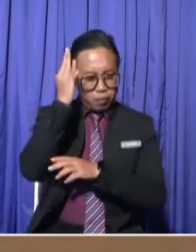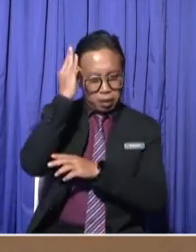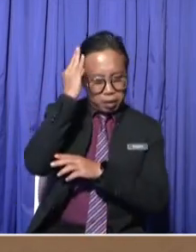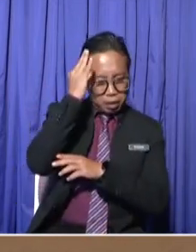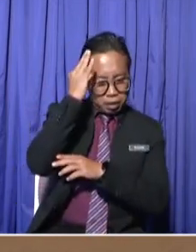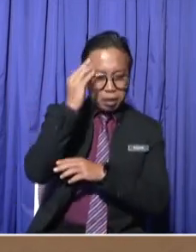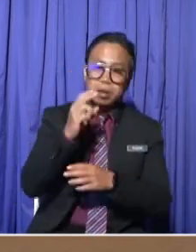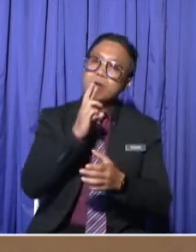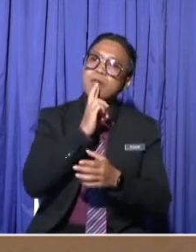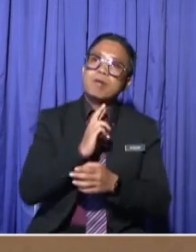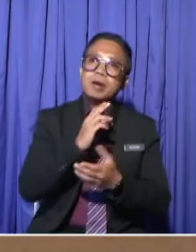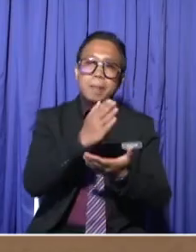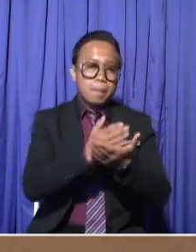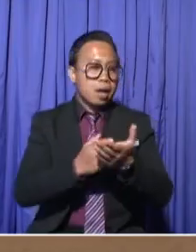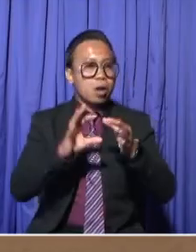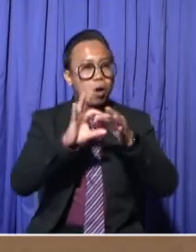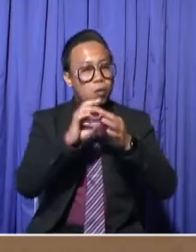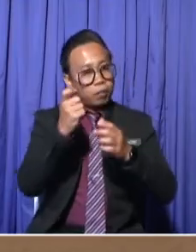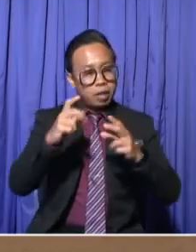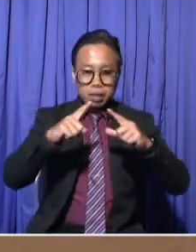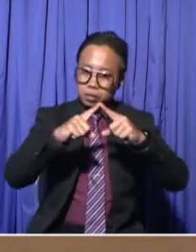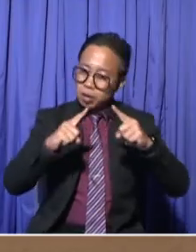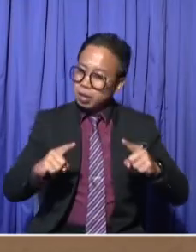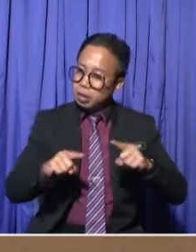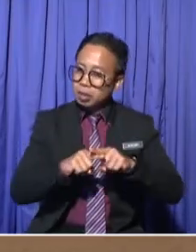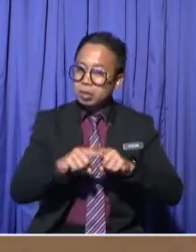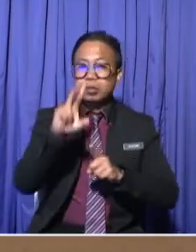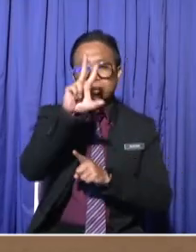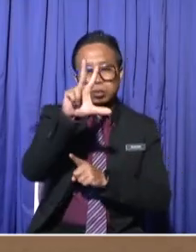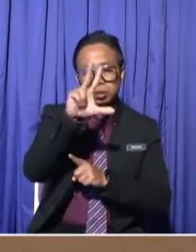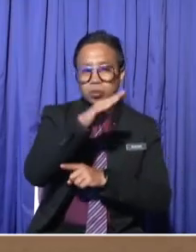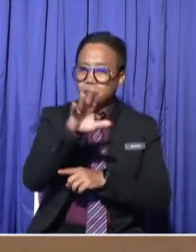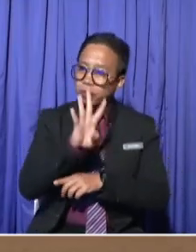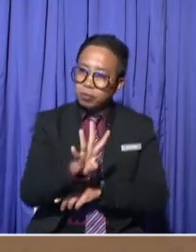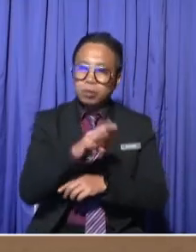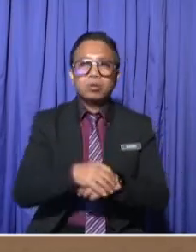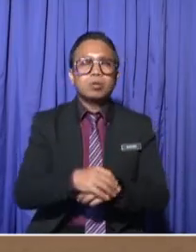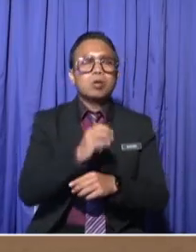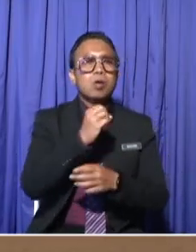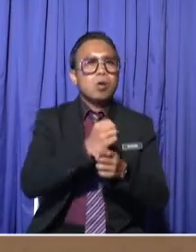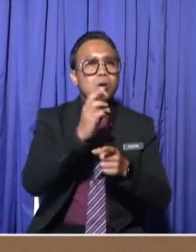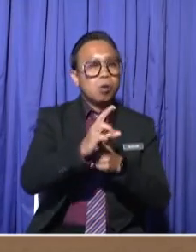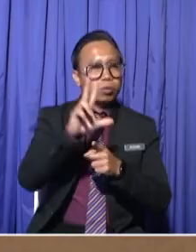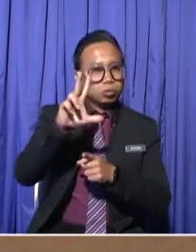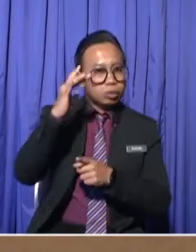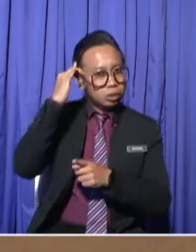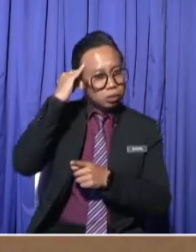red parts of the triangle as 3/4 or